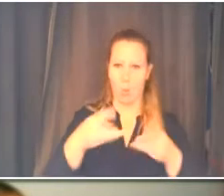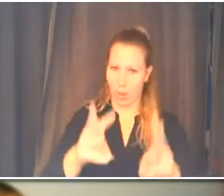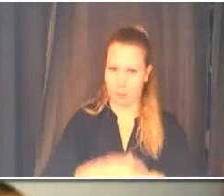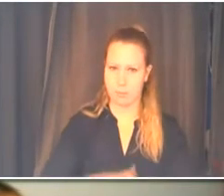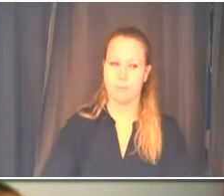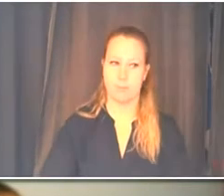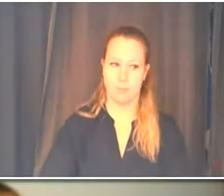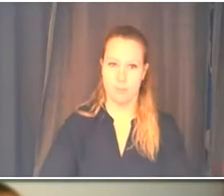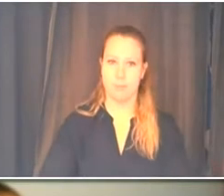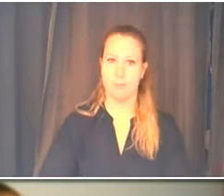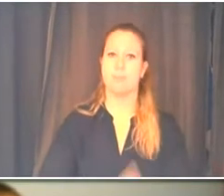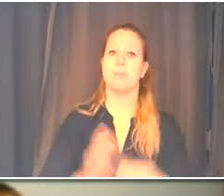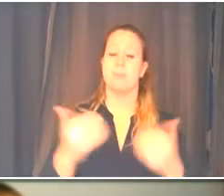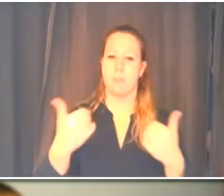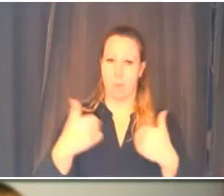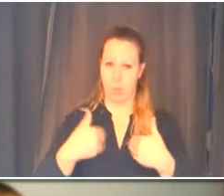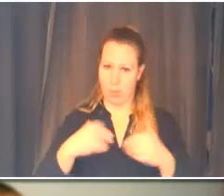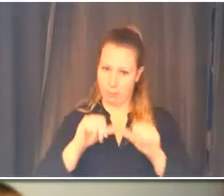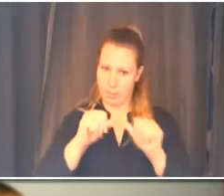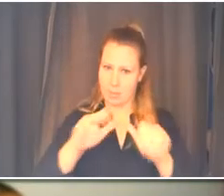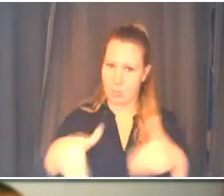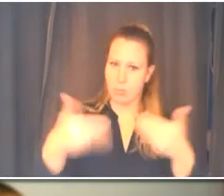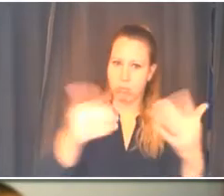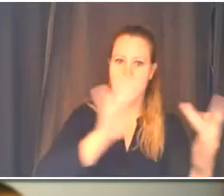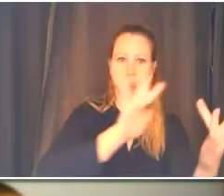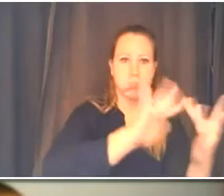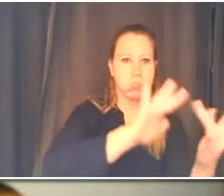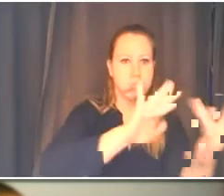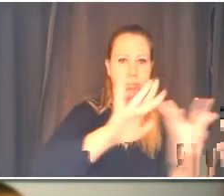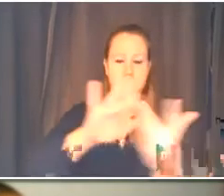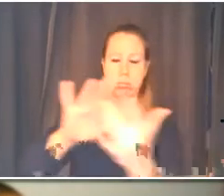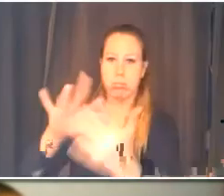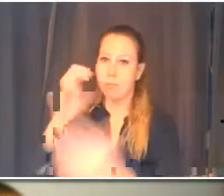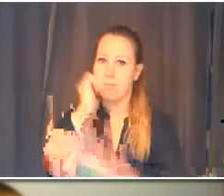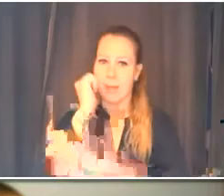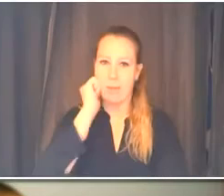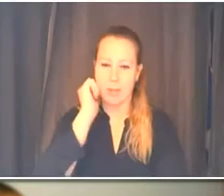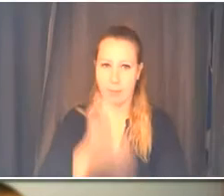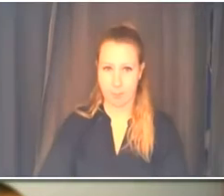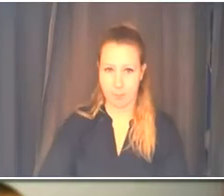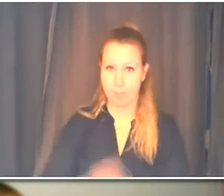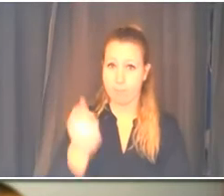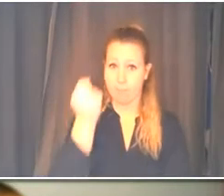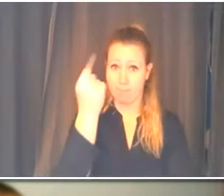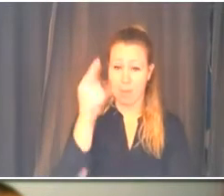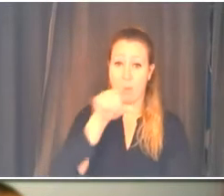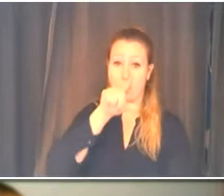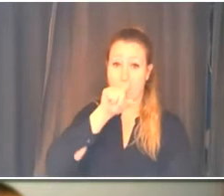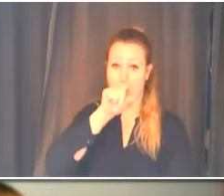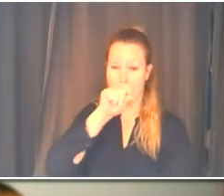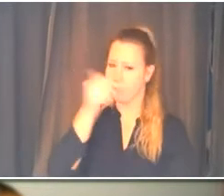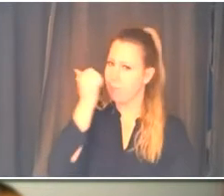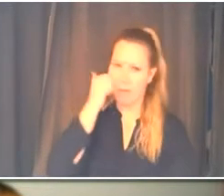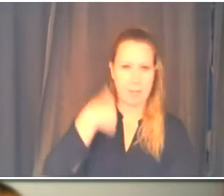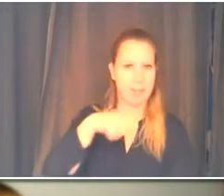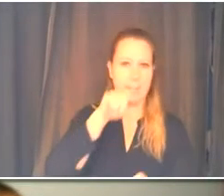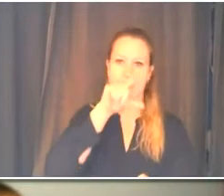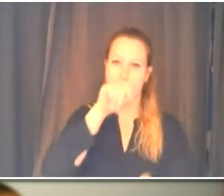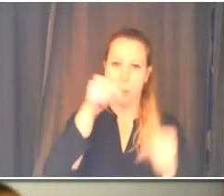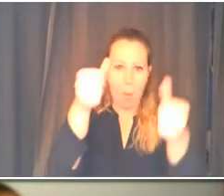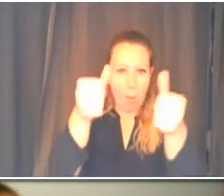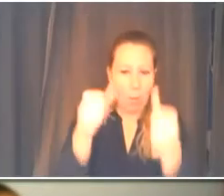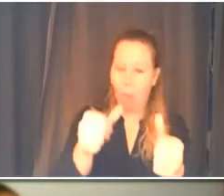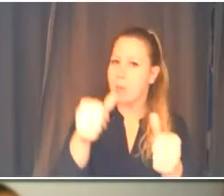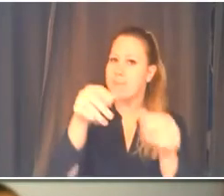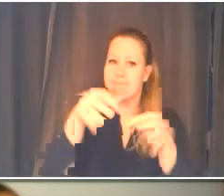help is available I worked with live on New York to discuss the support that is available to domestic violence survivors I'm pleased that I was